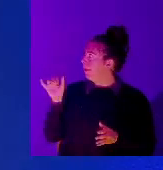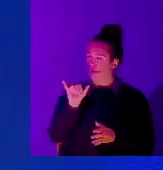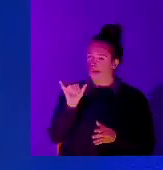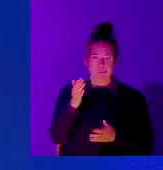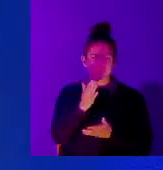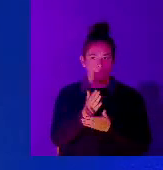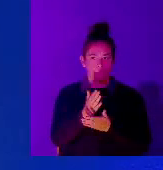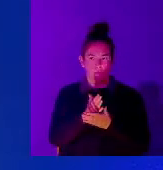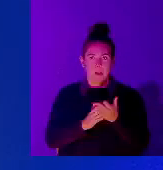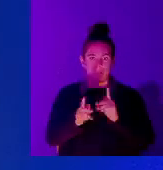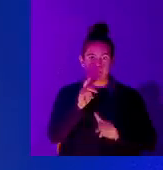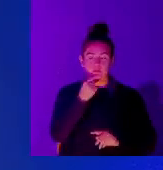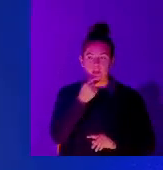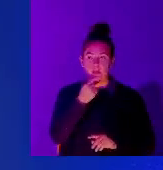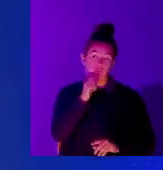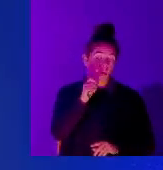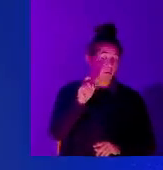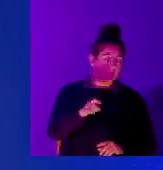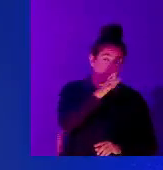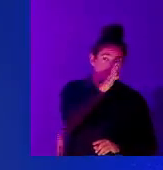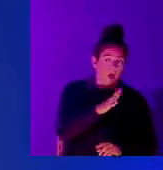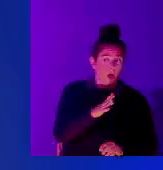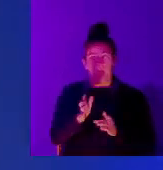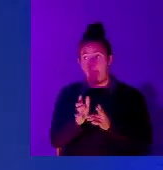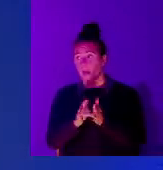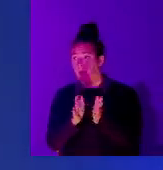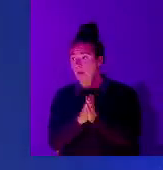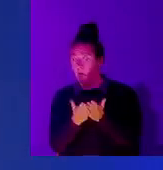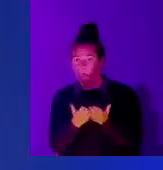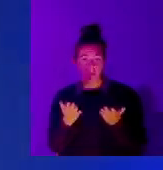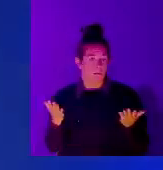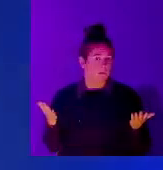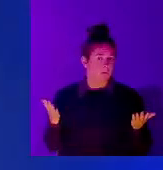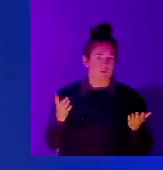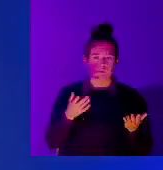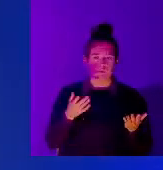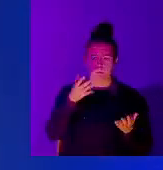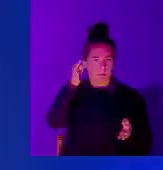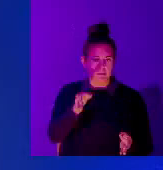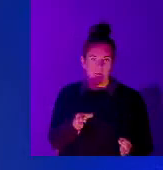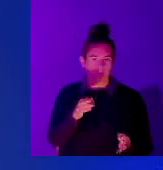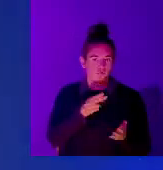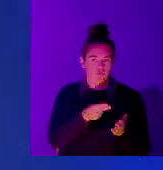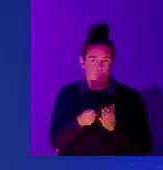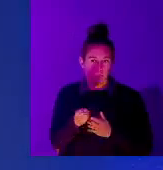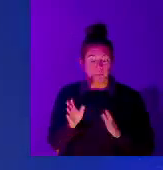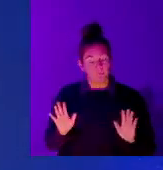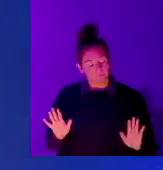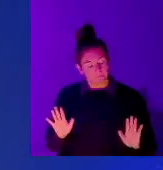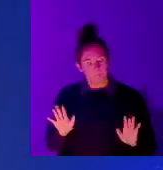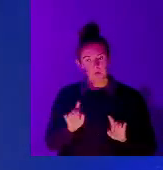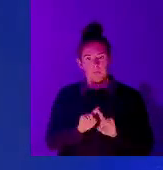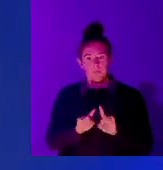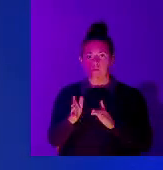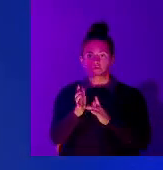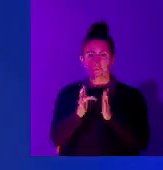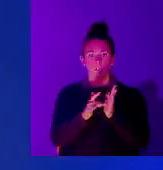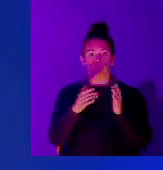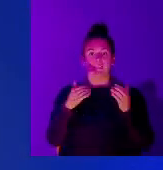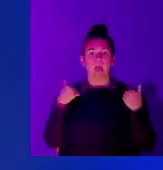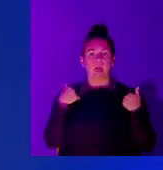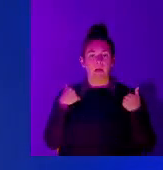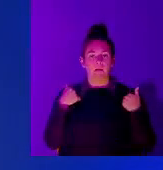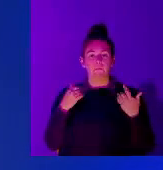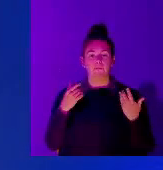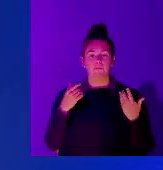if we just look around. Jesus provides a clue in Matthew 24:37. As the